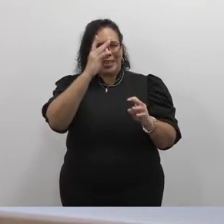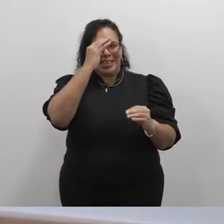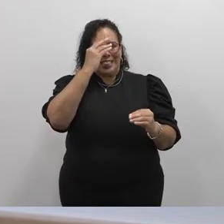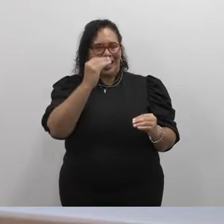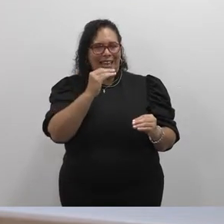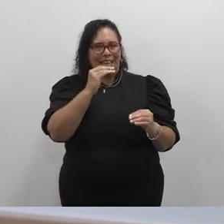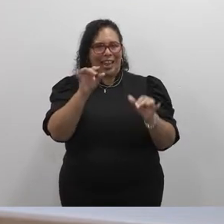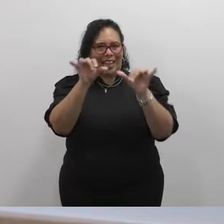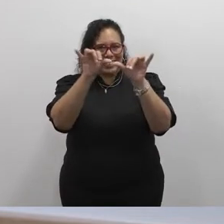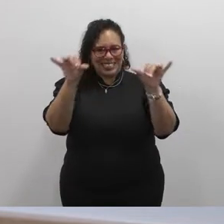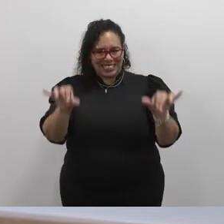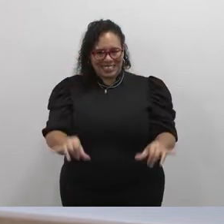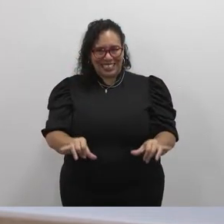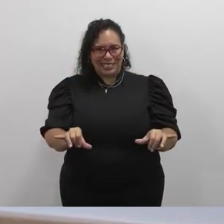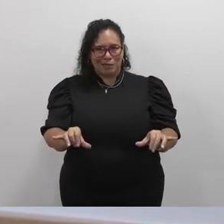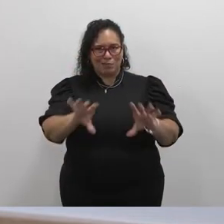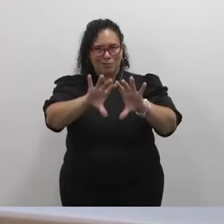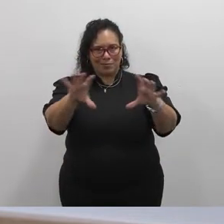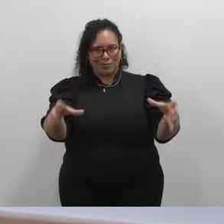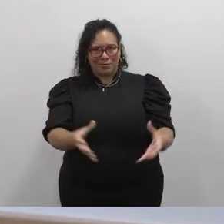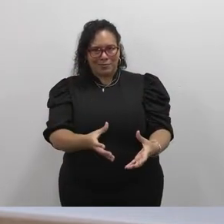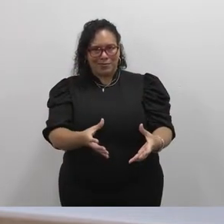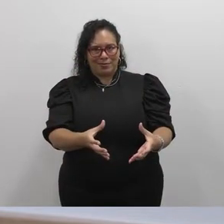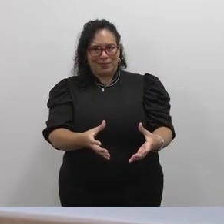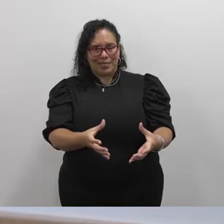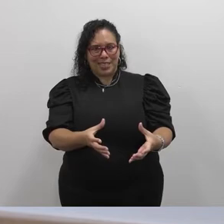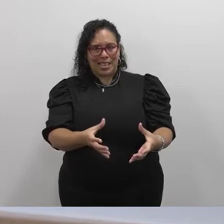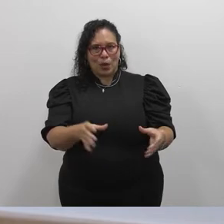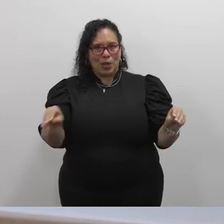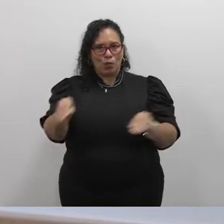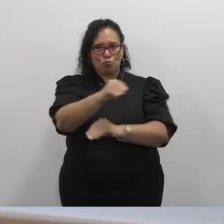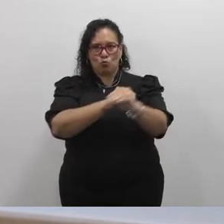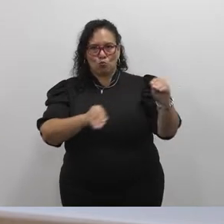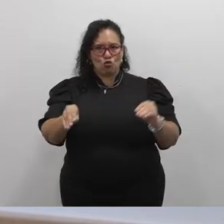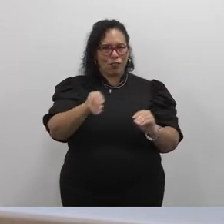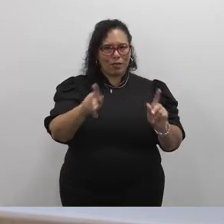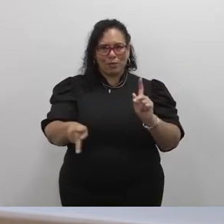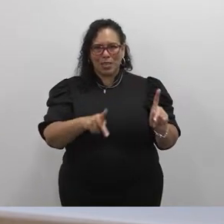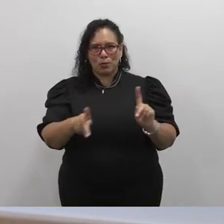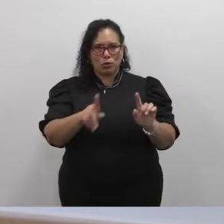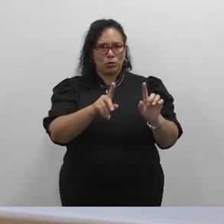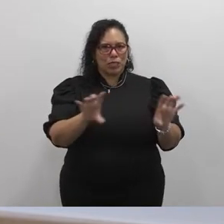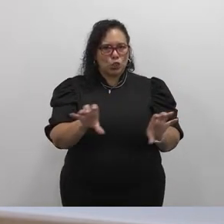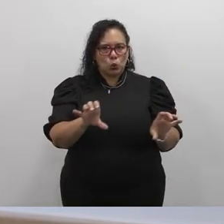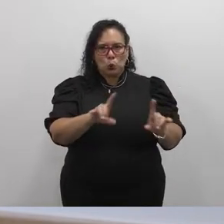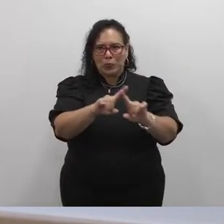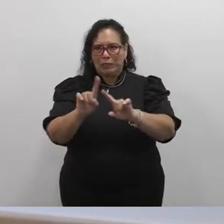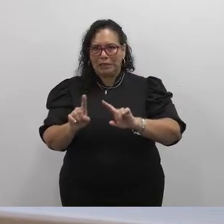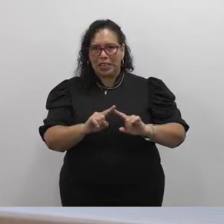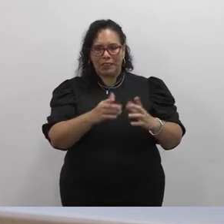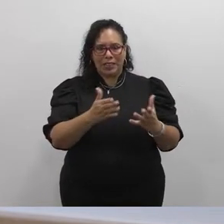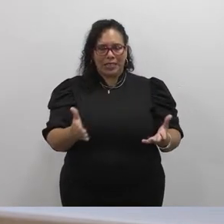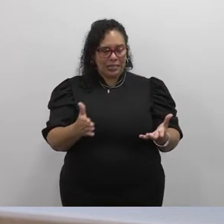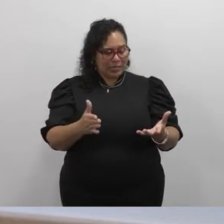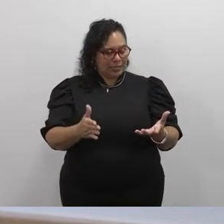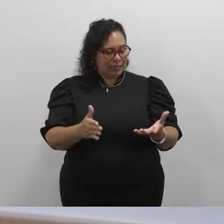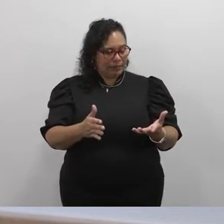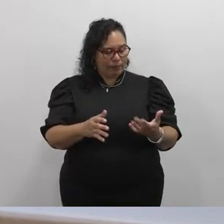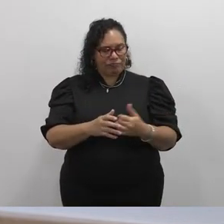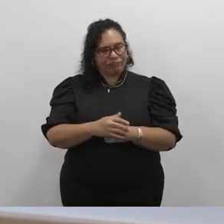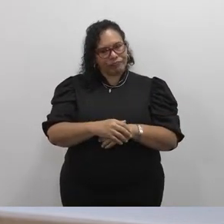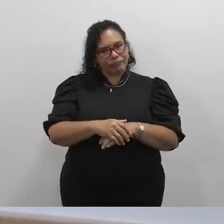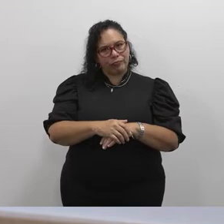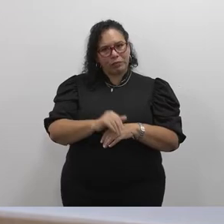as a system, and that we can move people around and we can do different things. And I don't know, I haven't